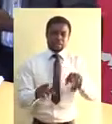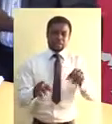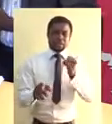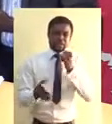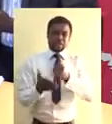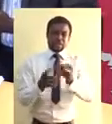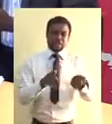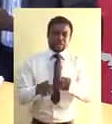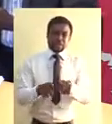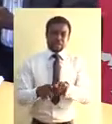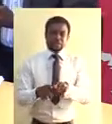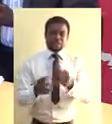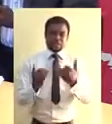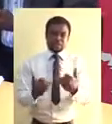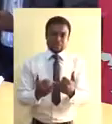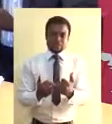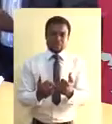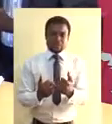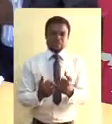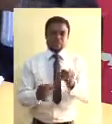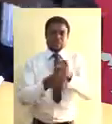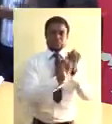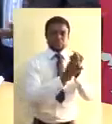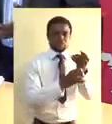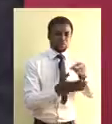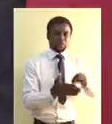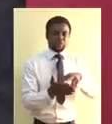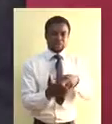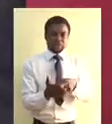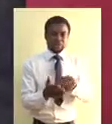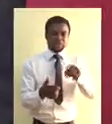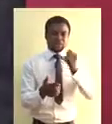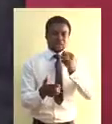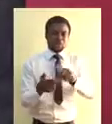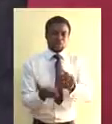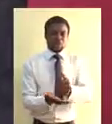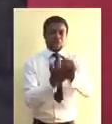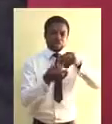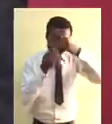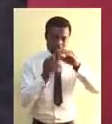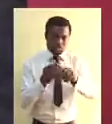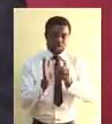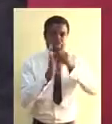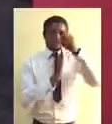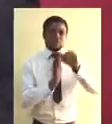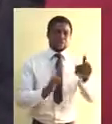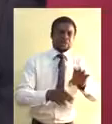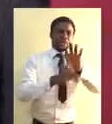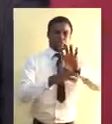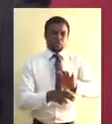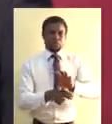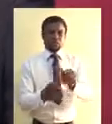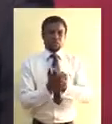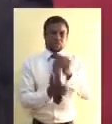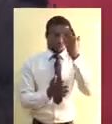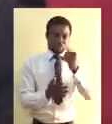it is going to extinction. Yes. So the introduction of reading into the activities of stream is to help students to develop reading culture. And that will help